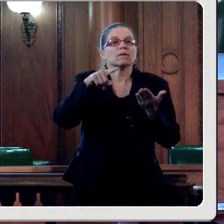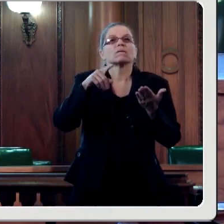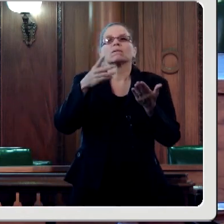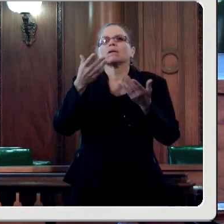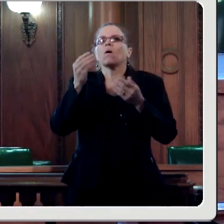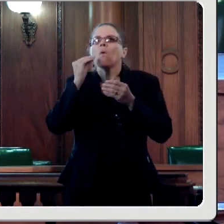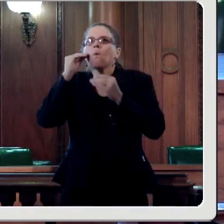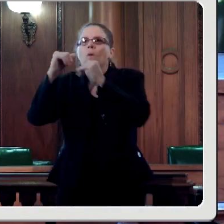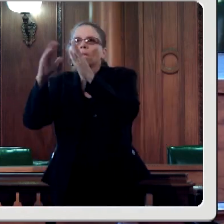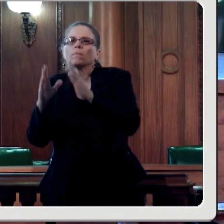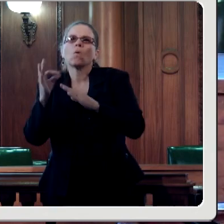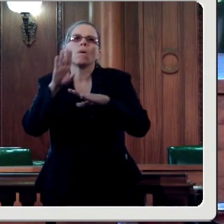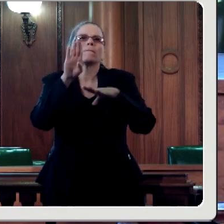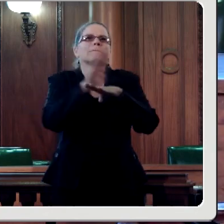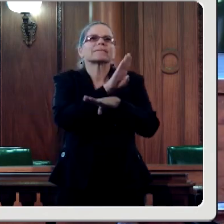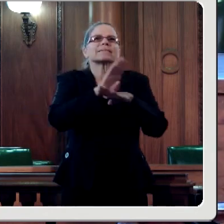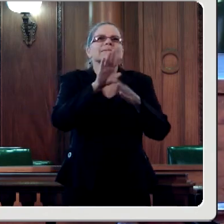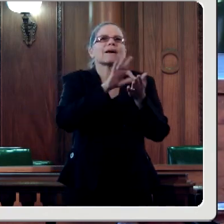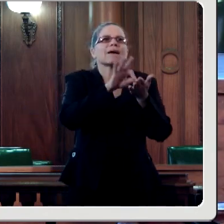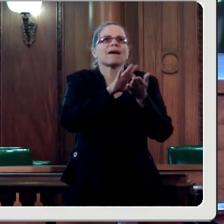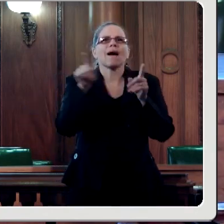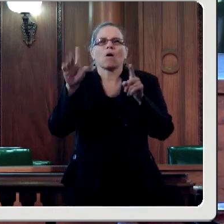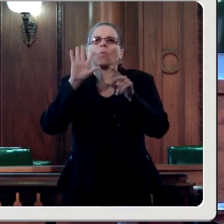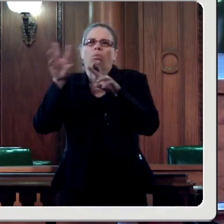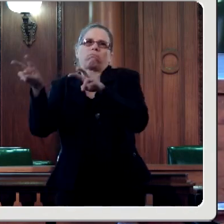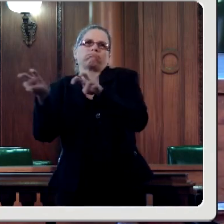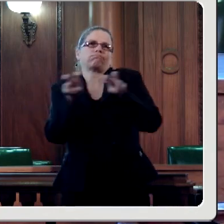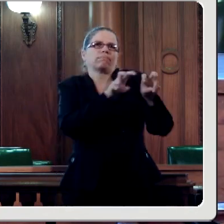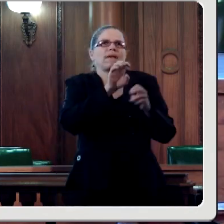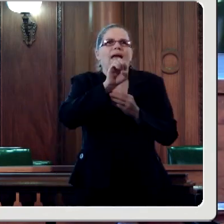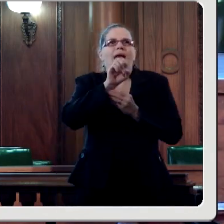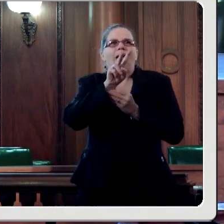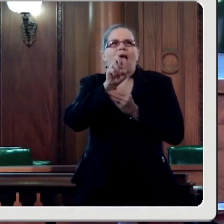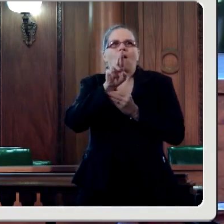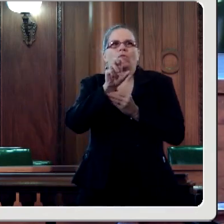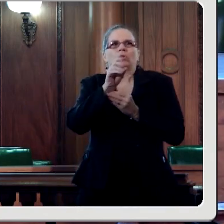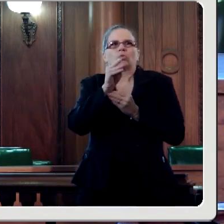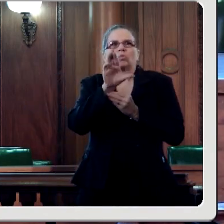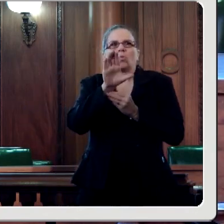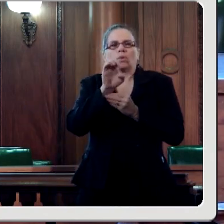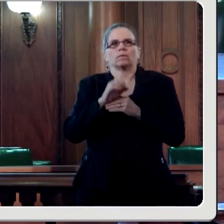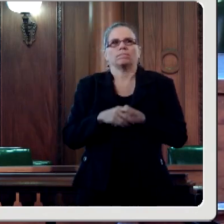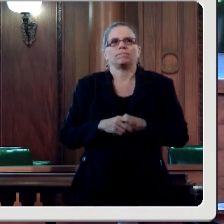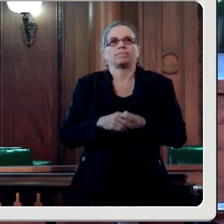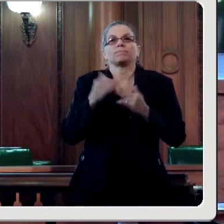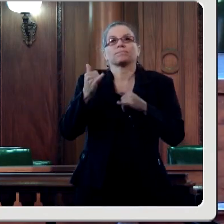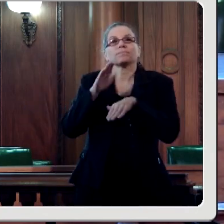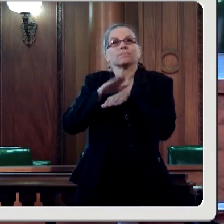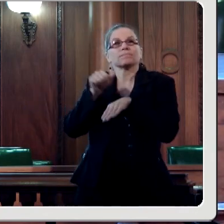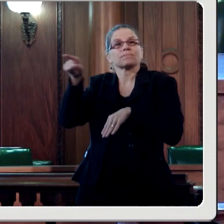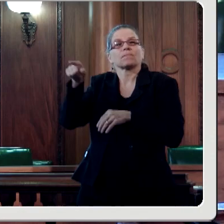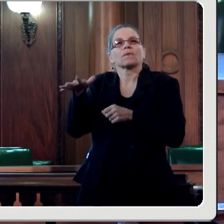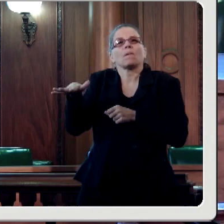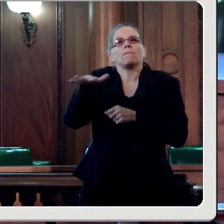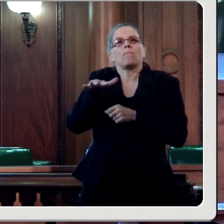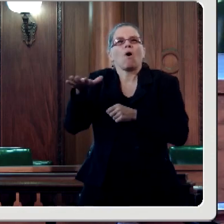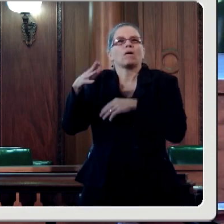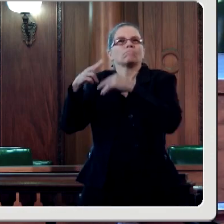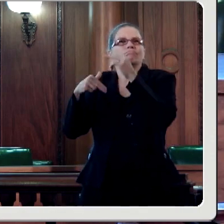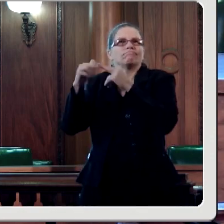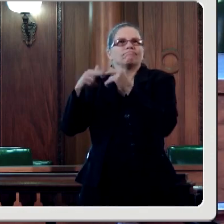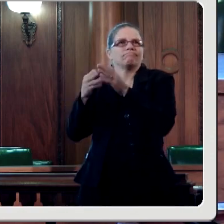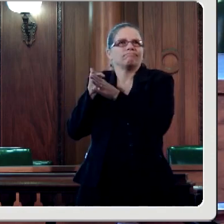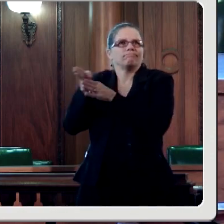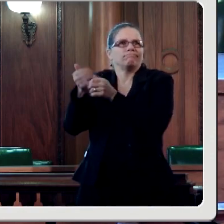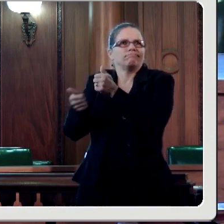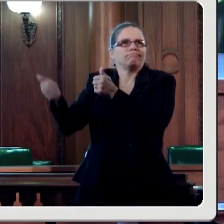of facilities and parks and buildings, Director Pat Sullivan is here, and he and his team have done a wonderful job.